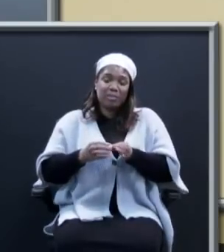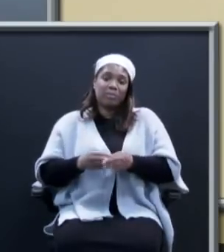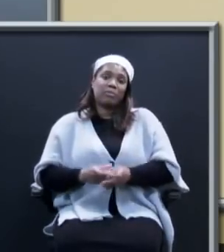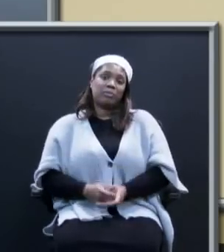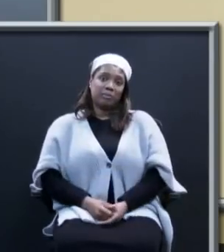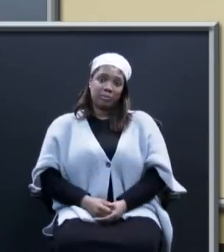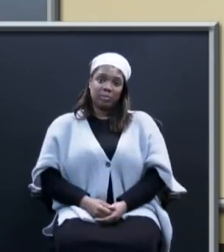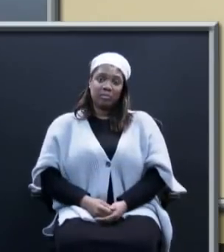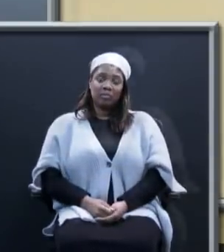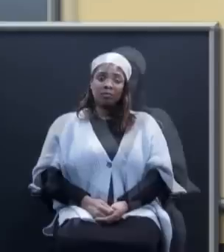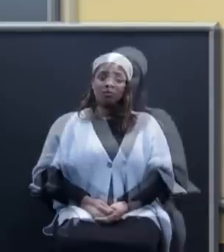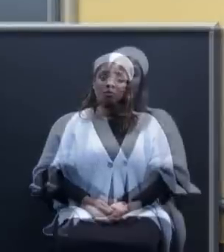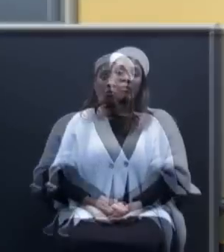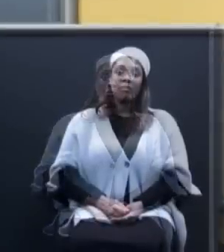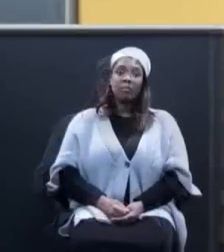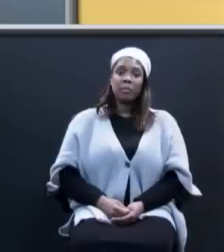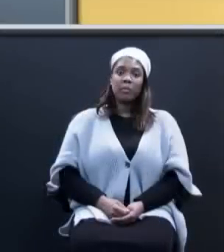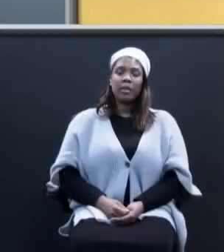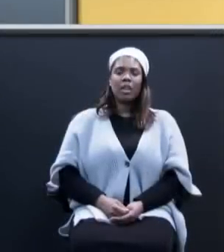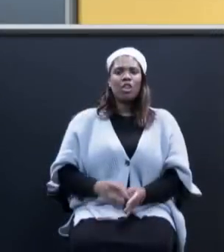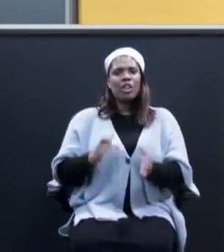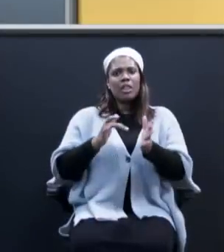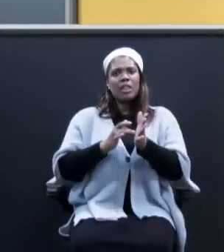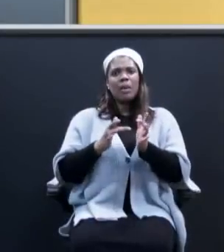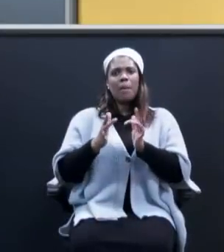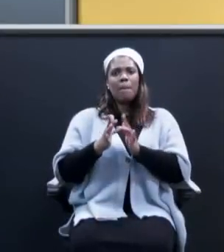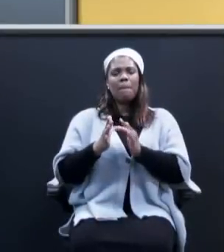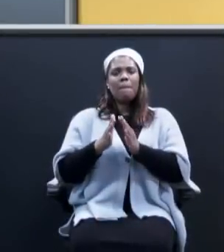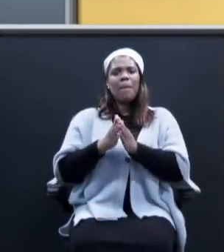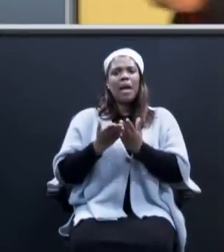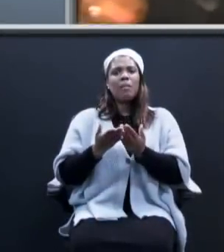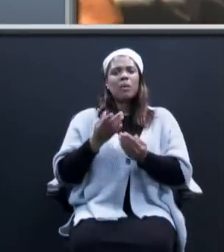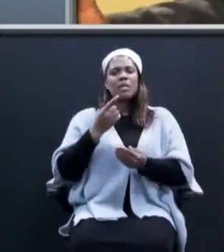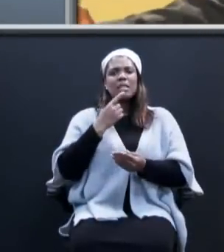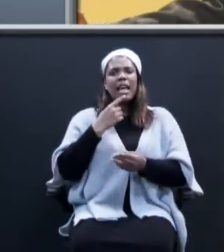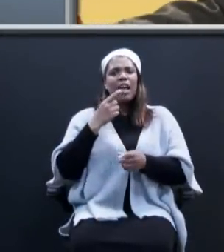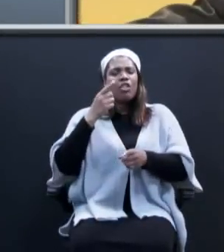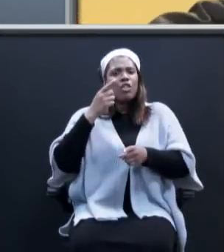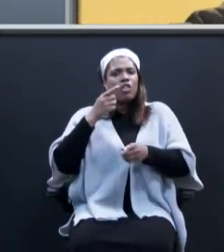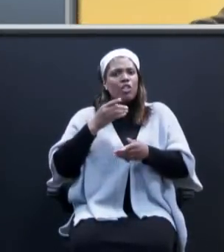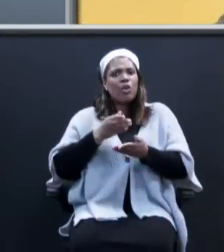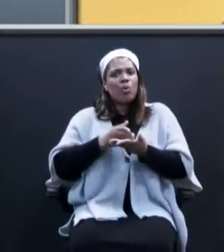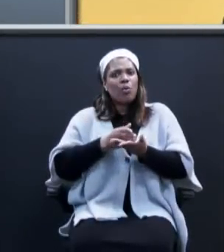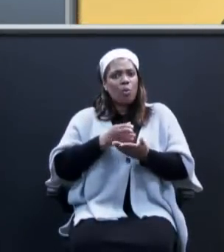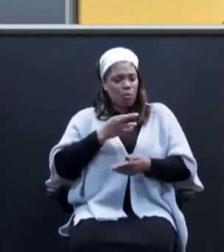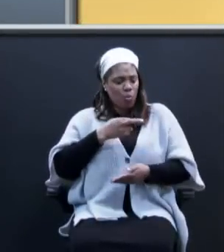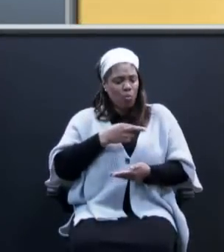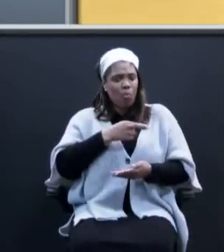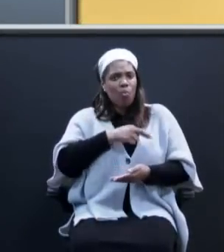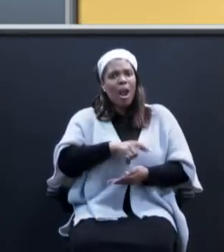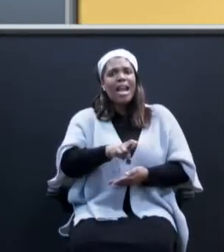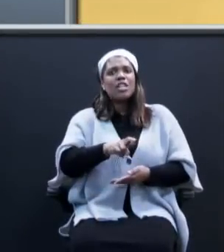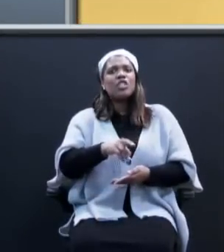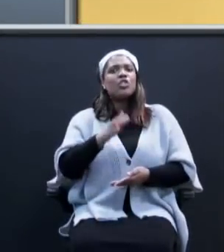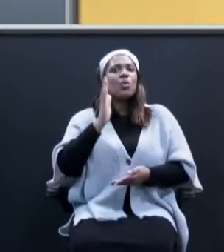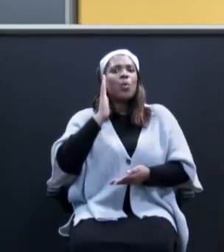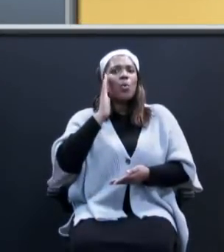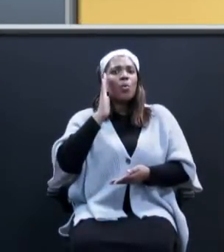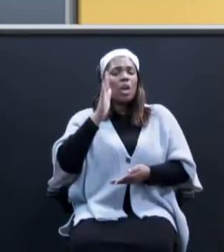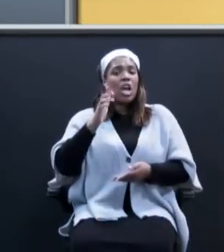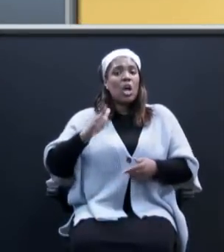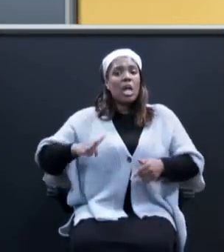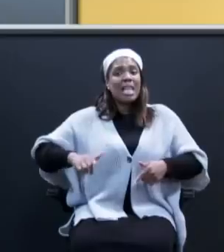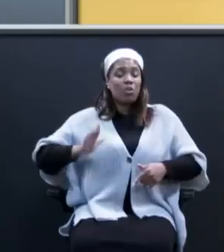Habakkuk told you, the just shall live by his faith. If you believe God, then